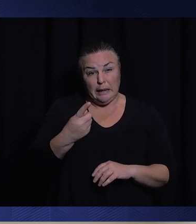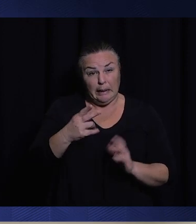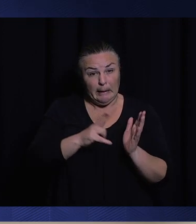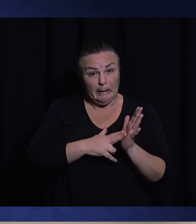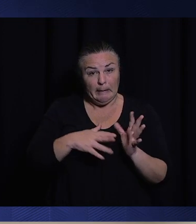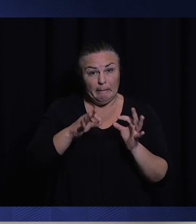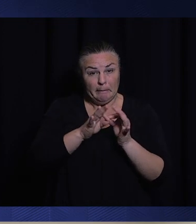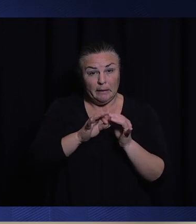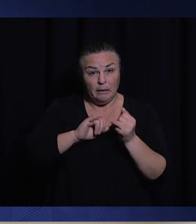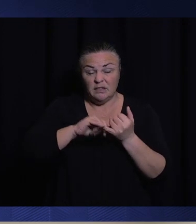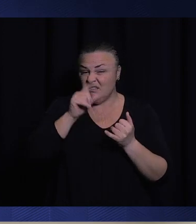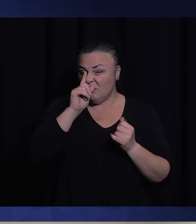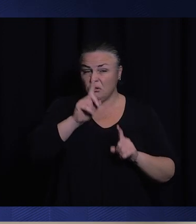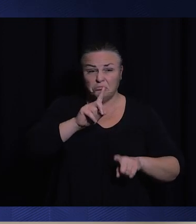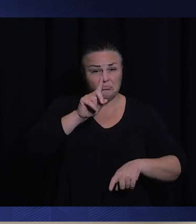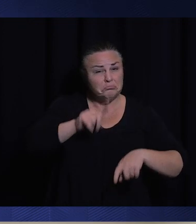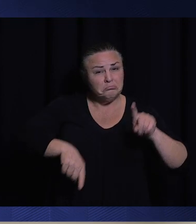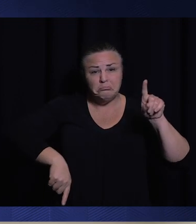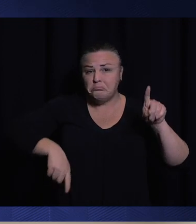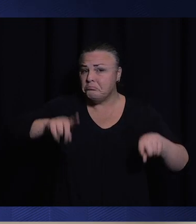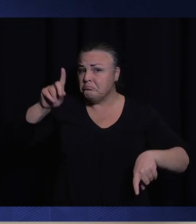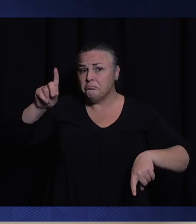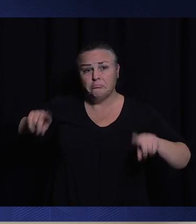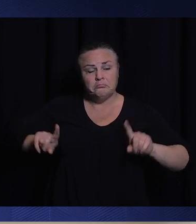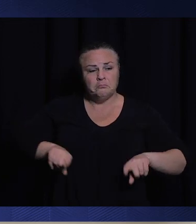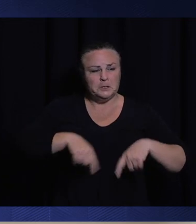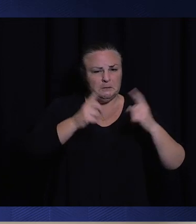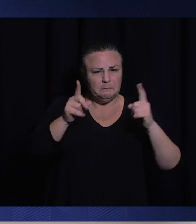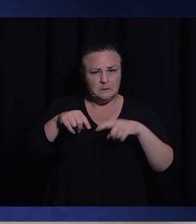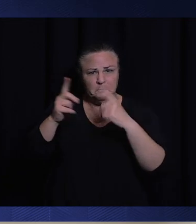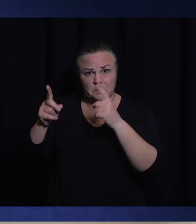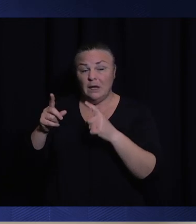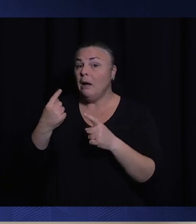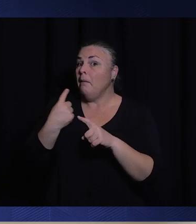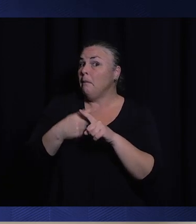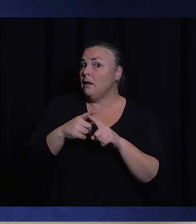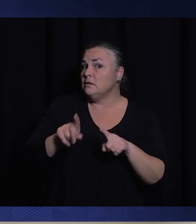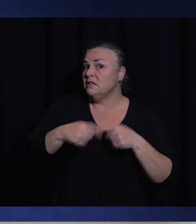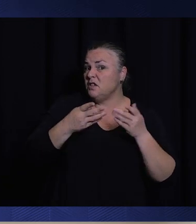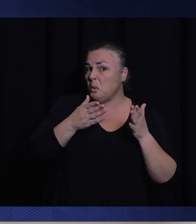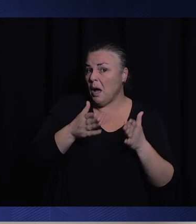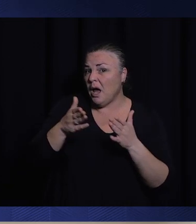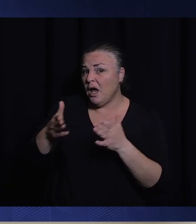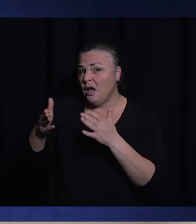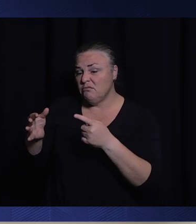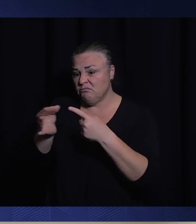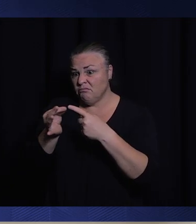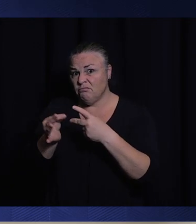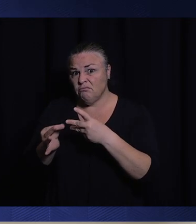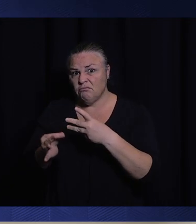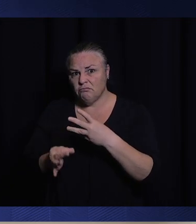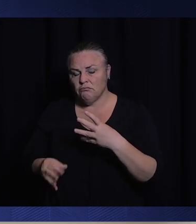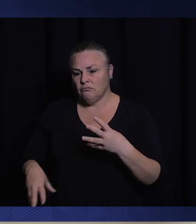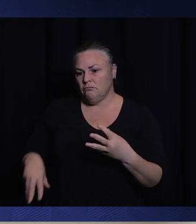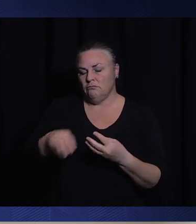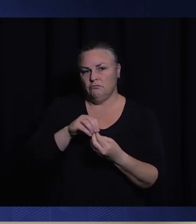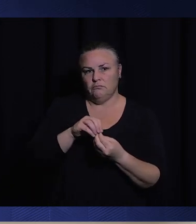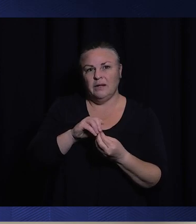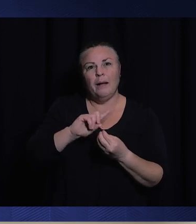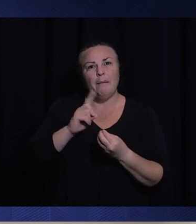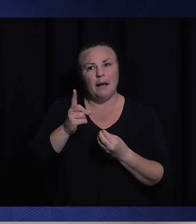Isbether said at the beginning of this session, we have been working with nature for a long time. The concept